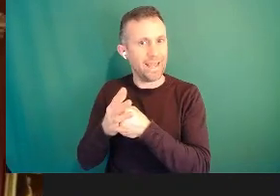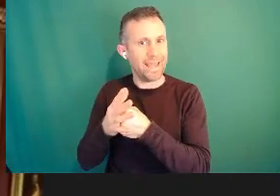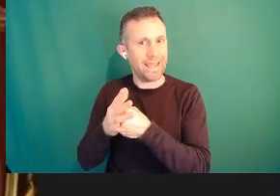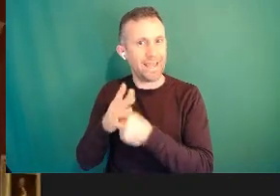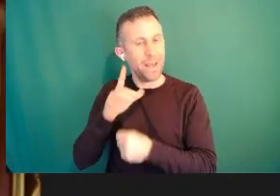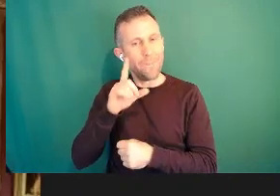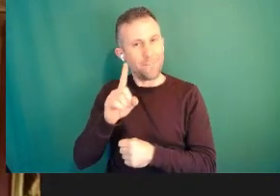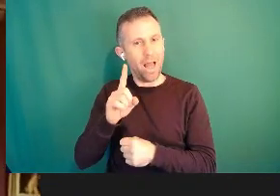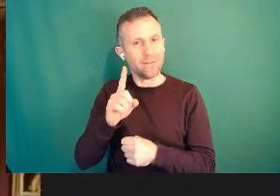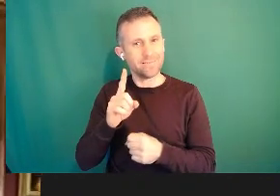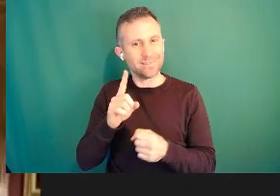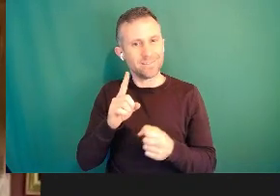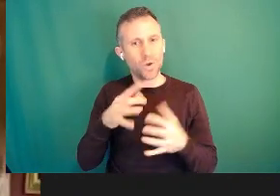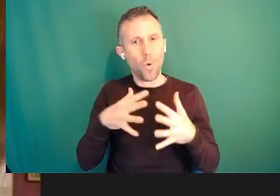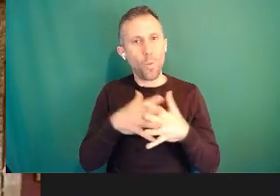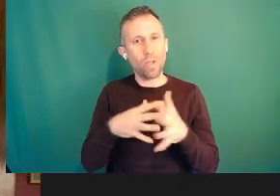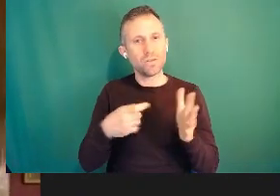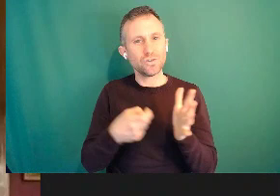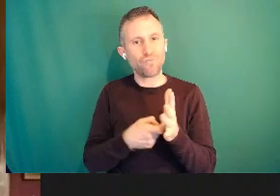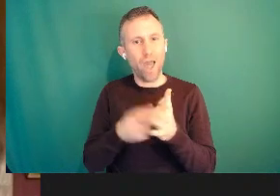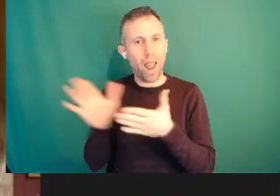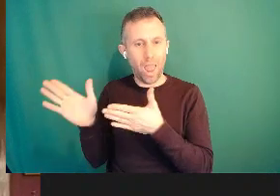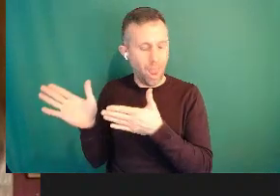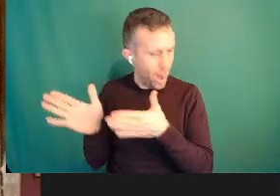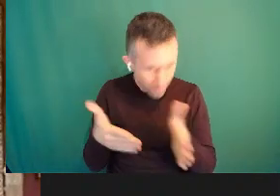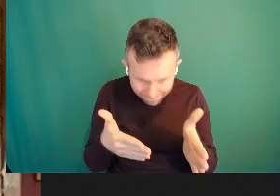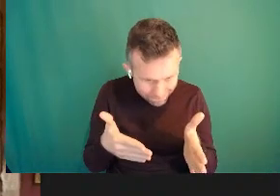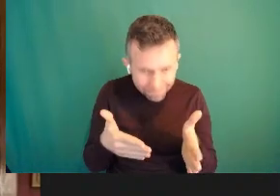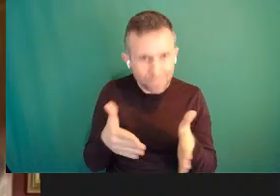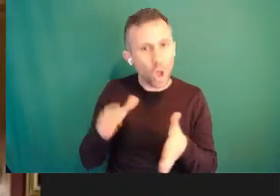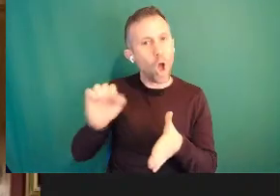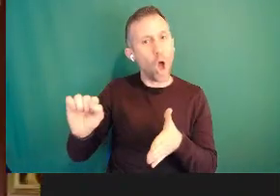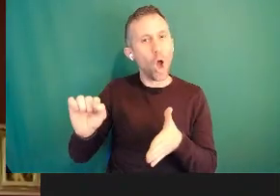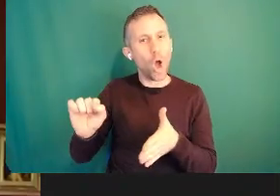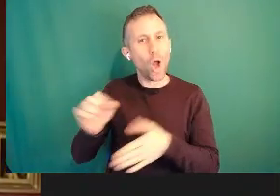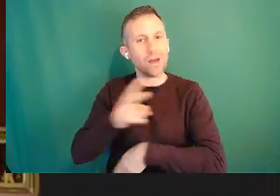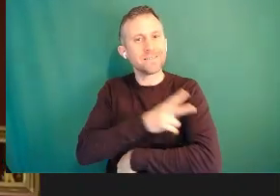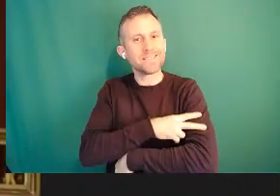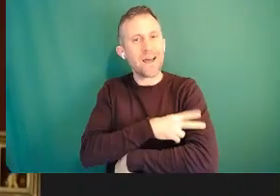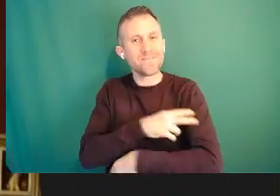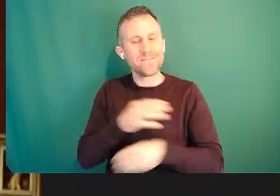a lady called Elizabeth Riley, or Bess Riley, she's better known,